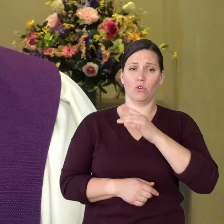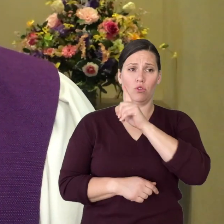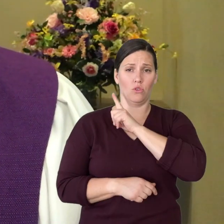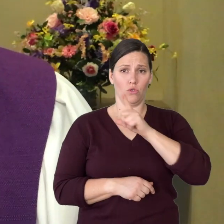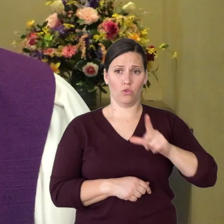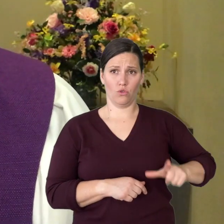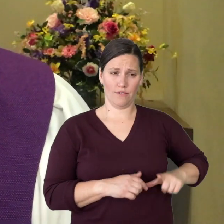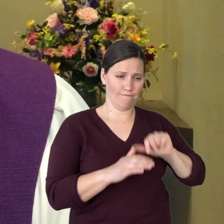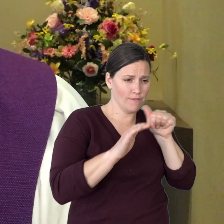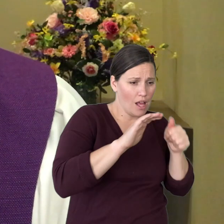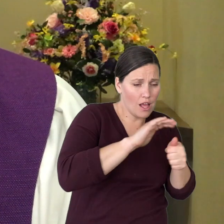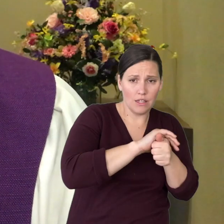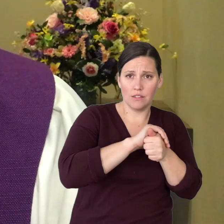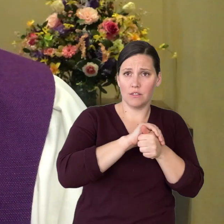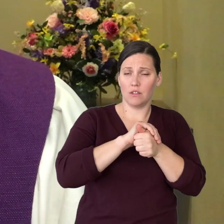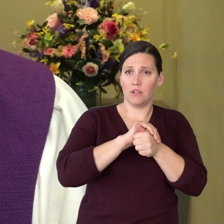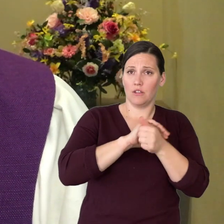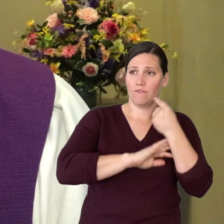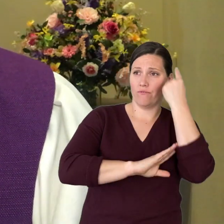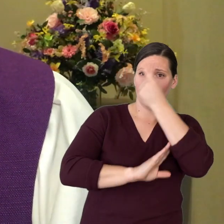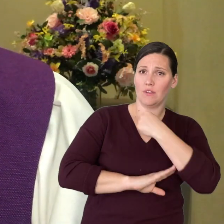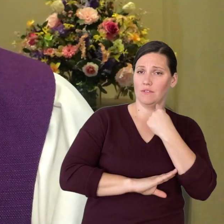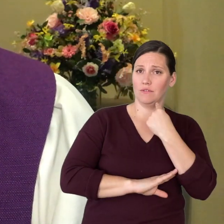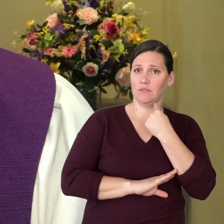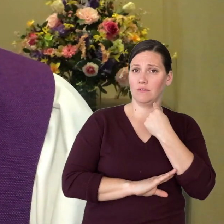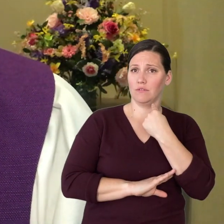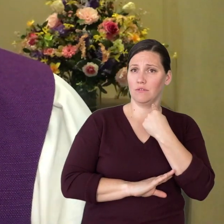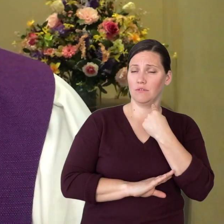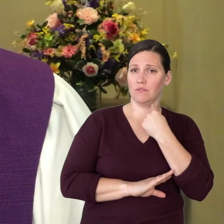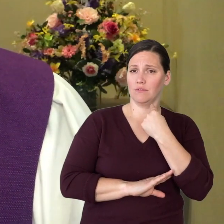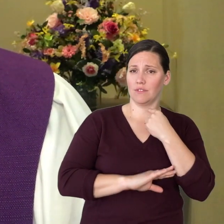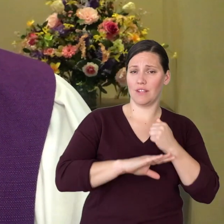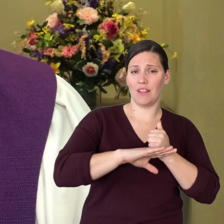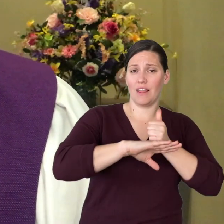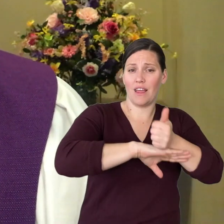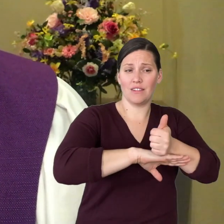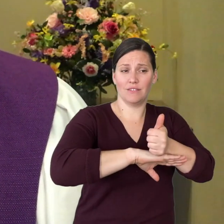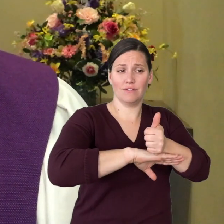The Lord has hidden his face from your sins.